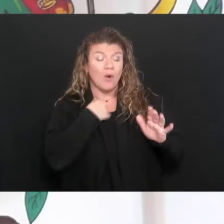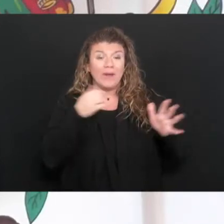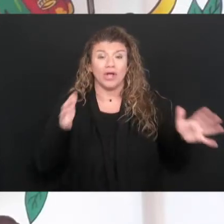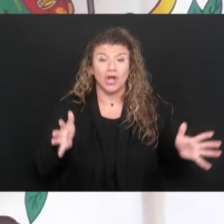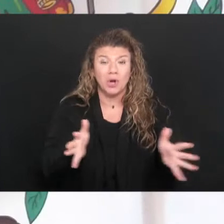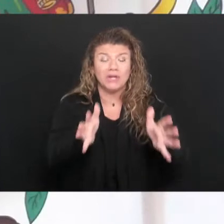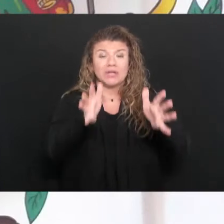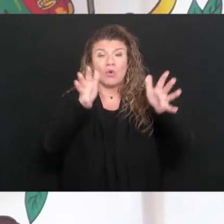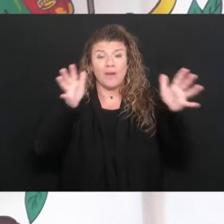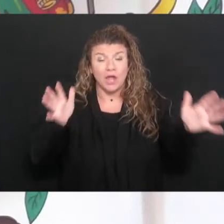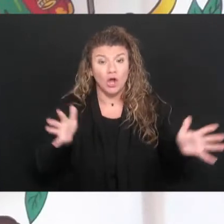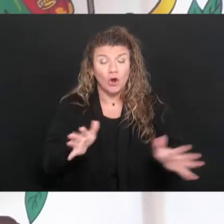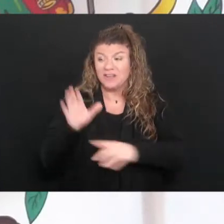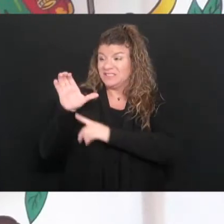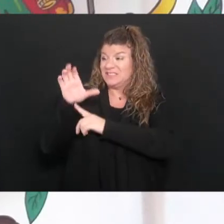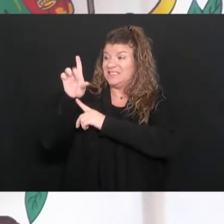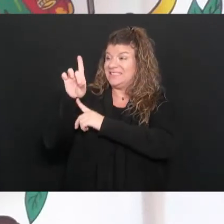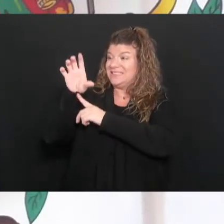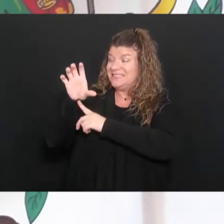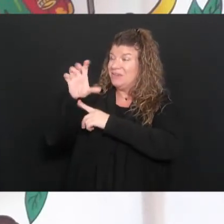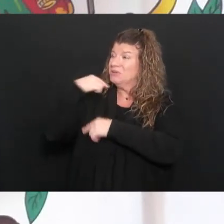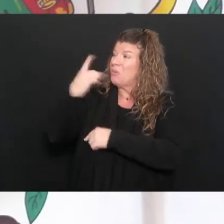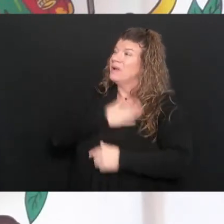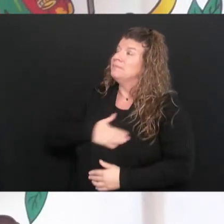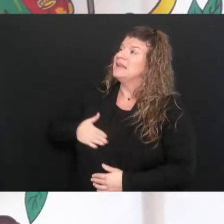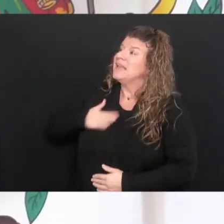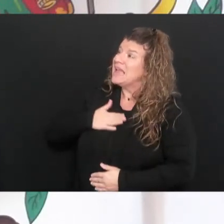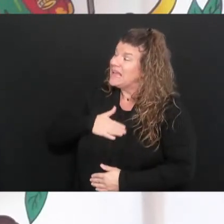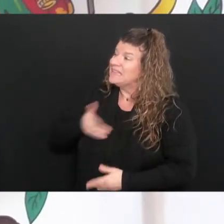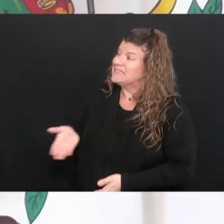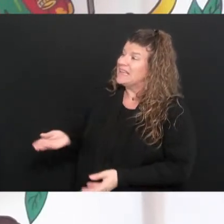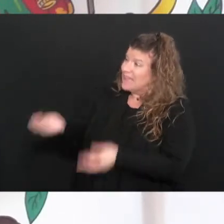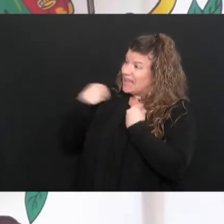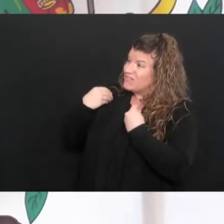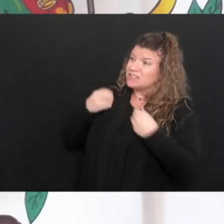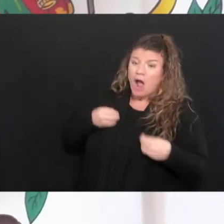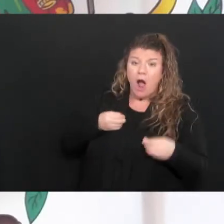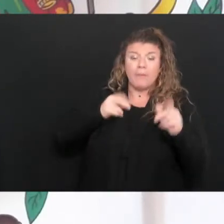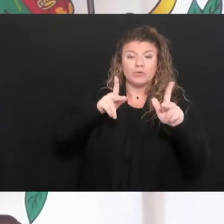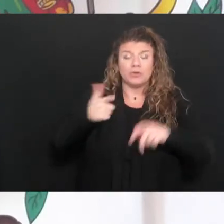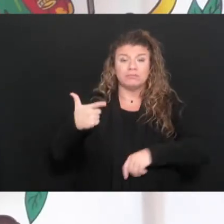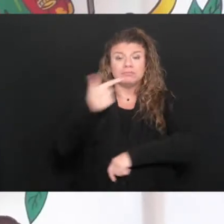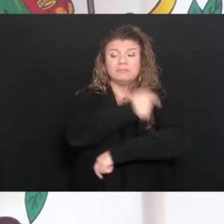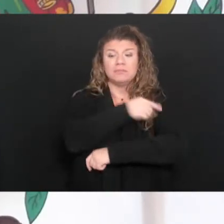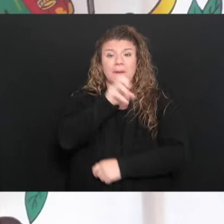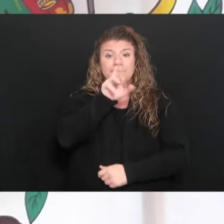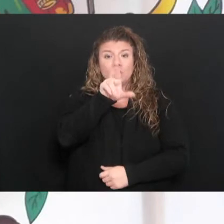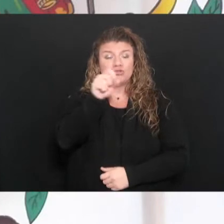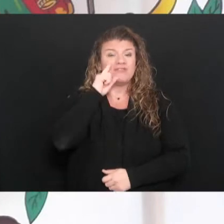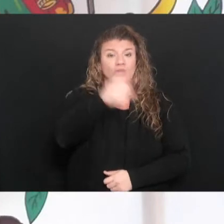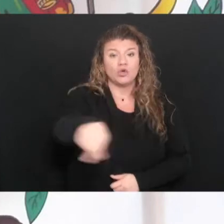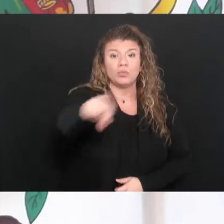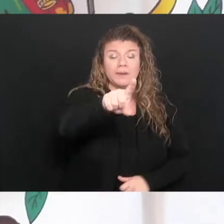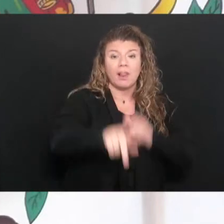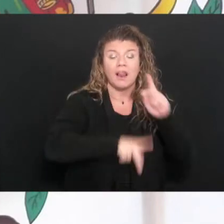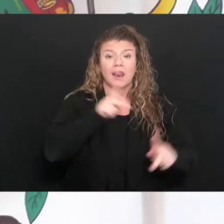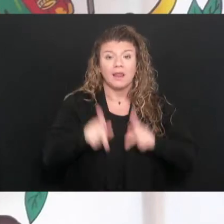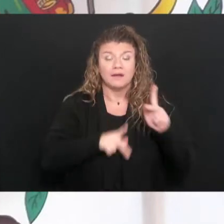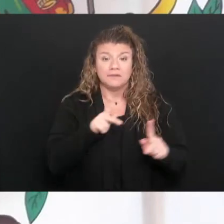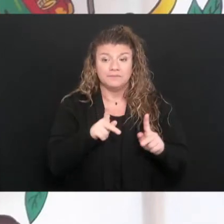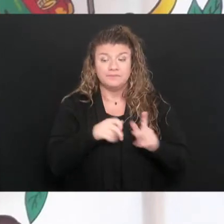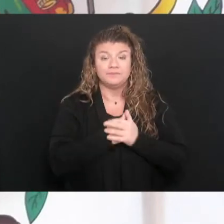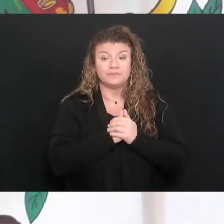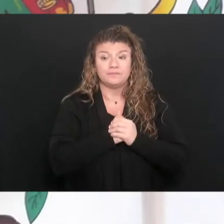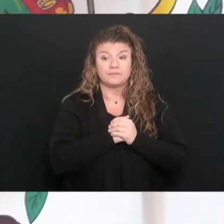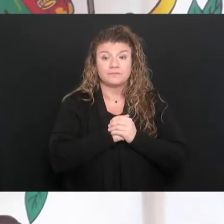urged the CDC to let us get boosters in the arms of our folks. And we really just